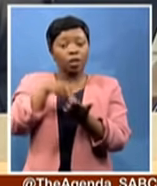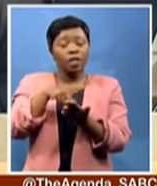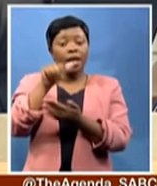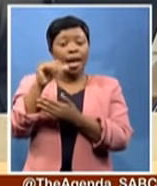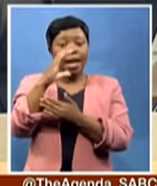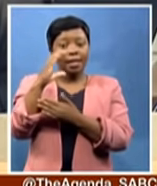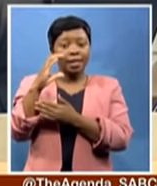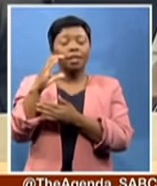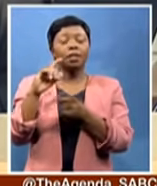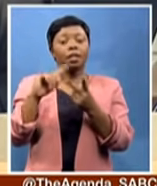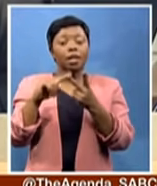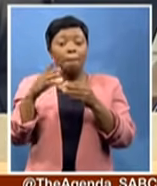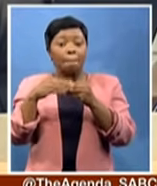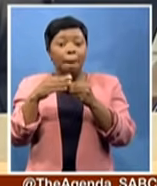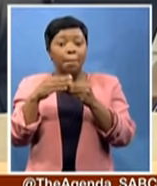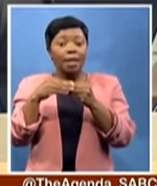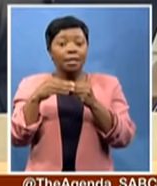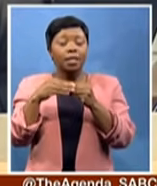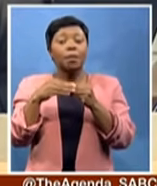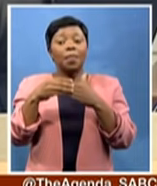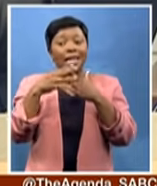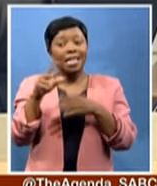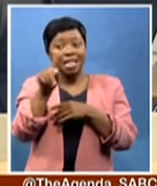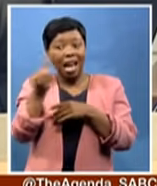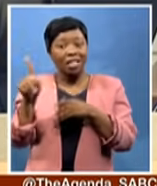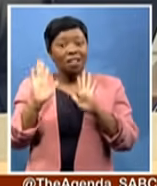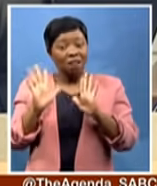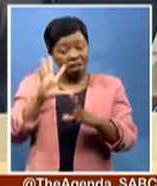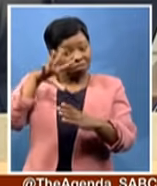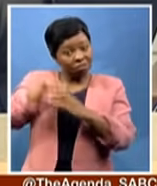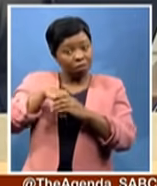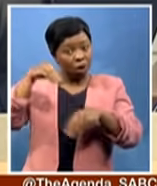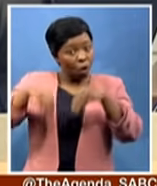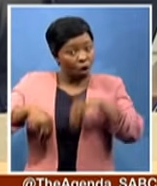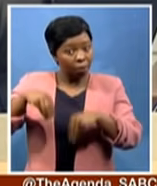of corruption or other crimes is clear.